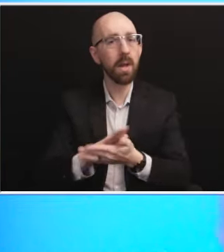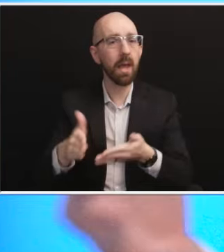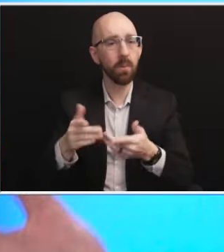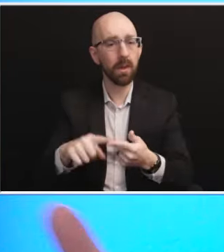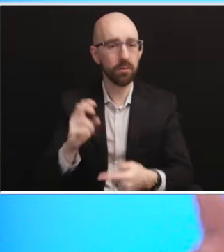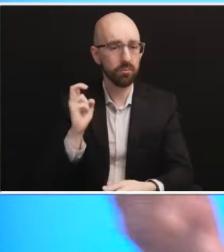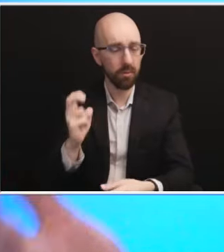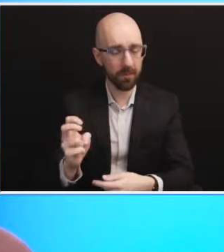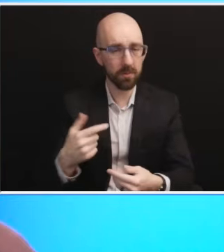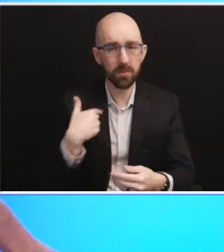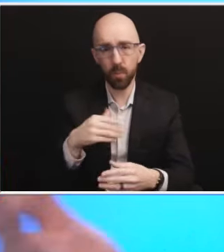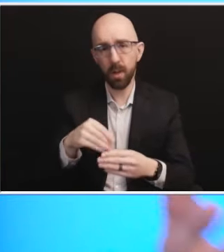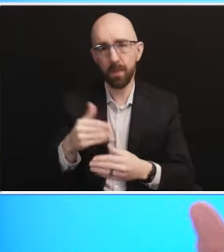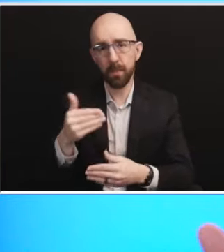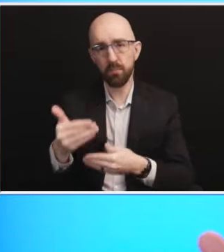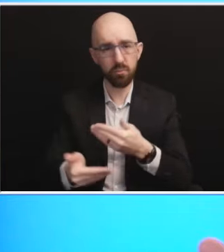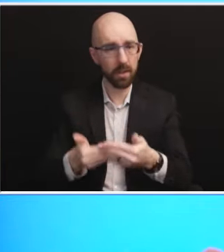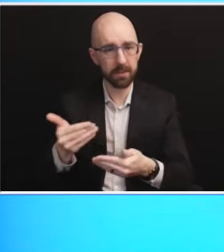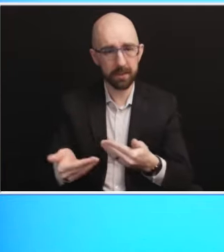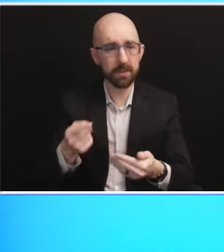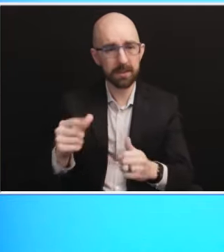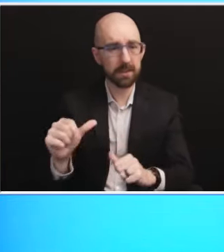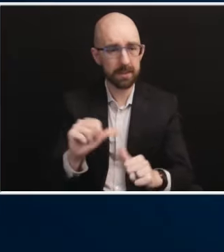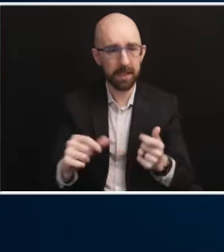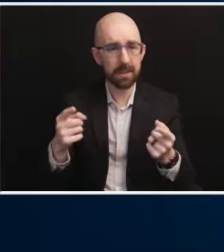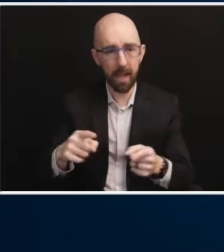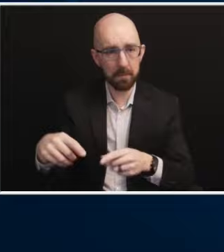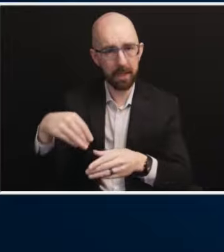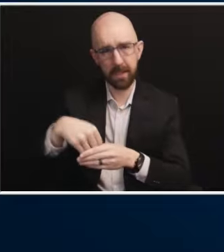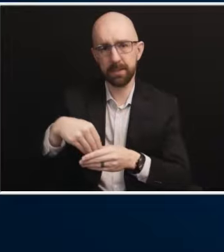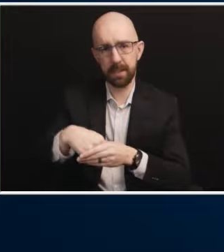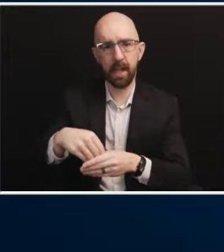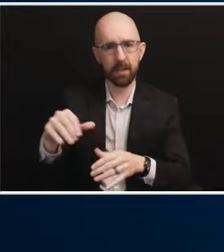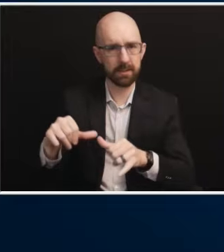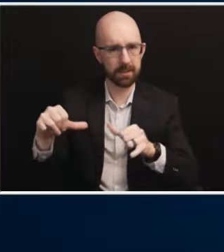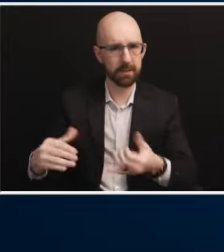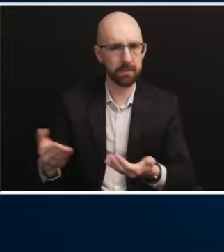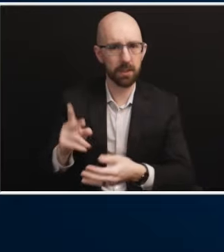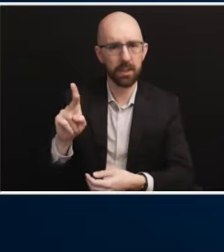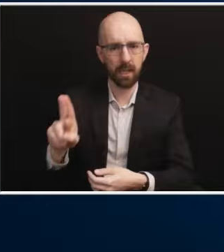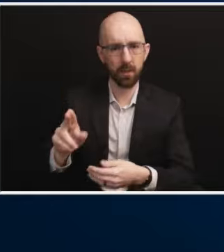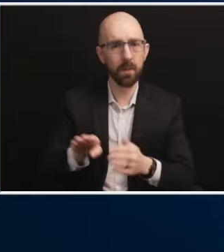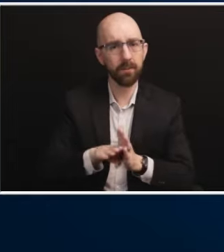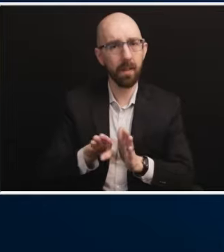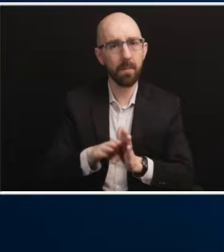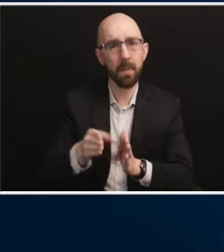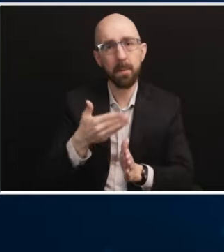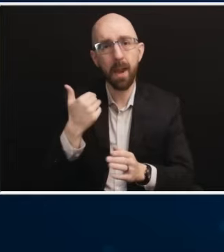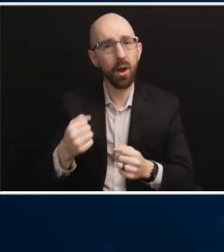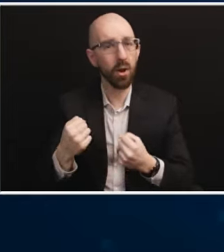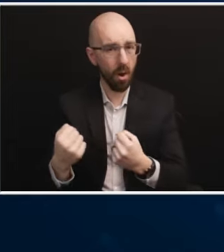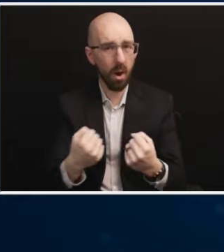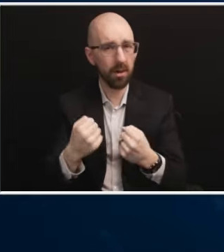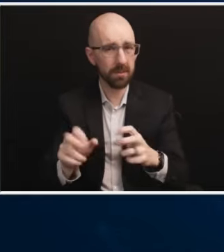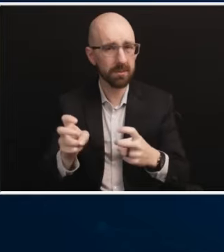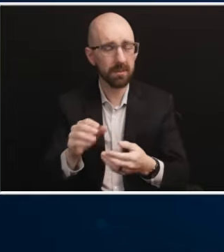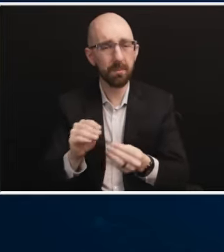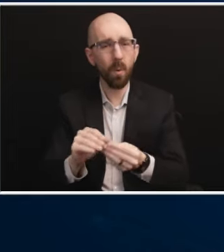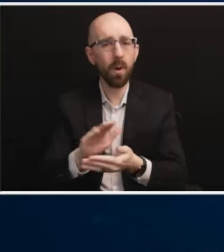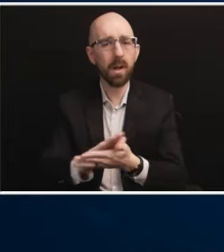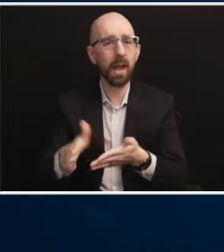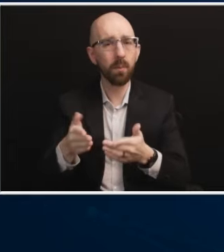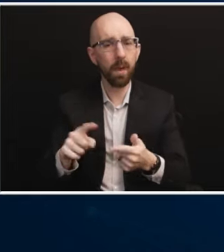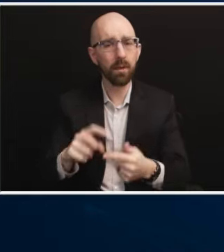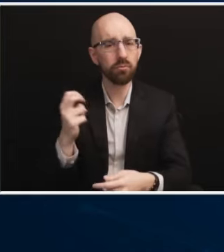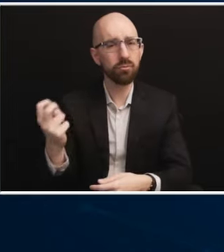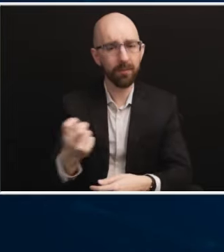process, and this is happening, some of this science is happening internally here at KU, of developing better cars, right? So nicer ways to travel, but also sort of giving